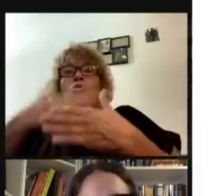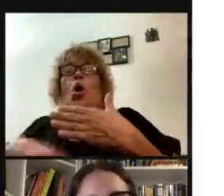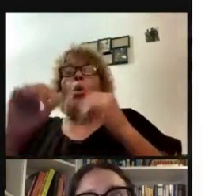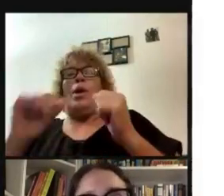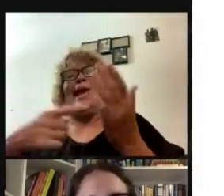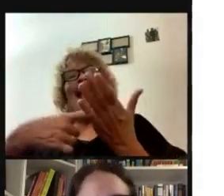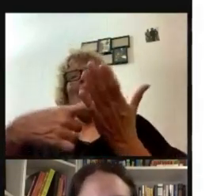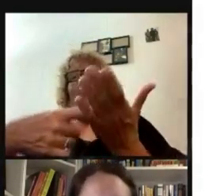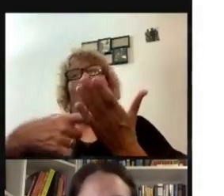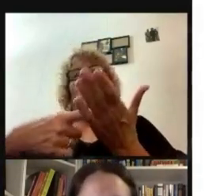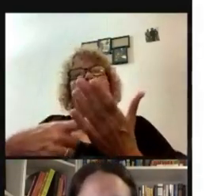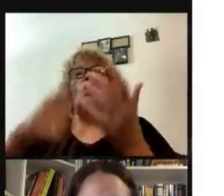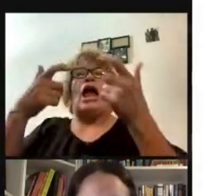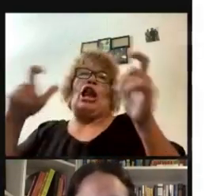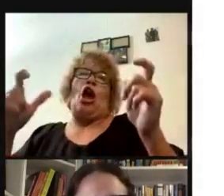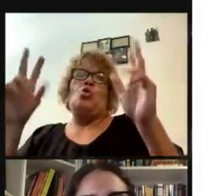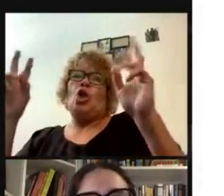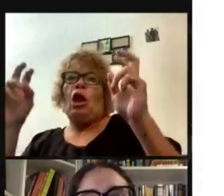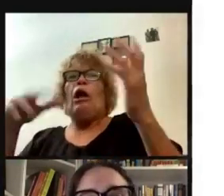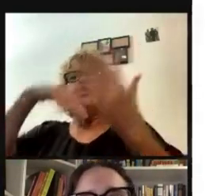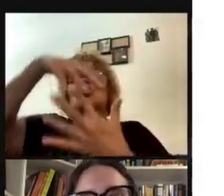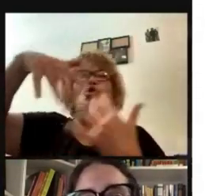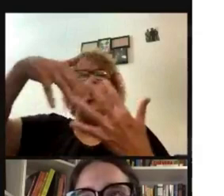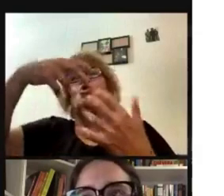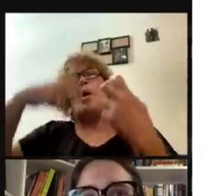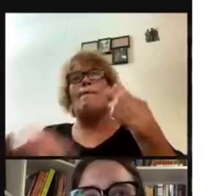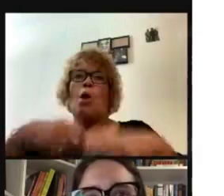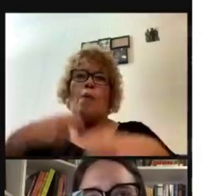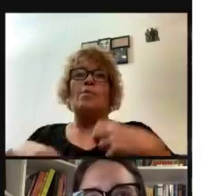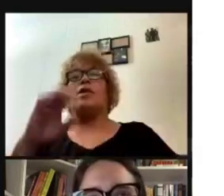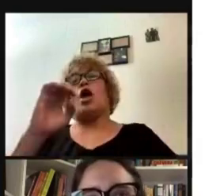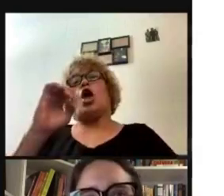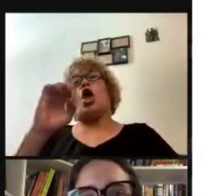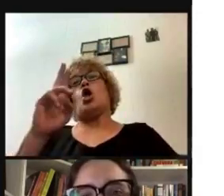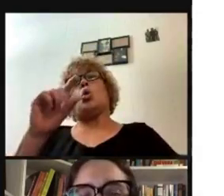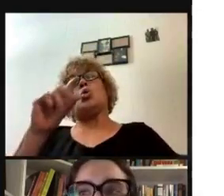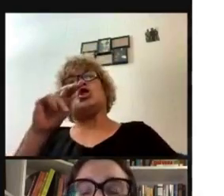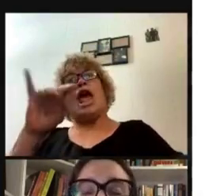address large social problems. And eugenics was,